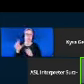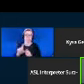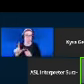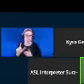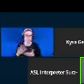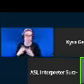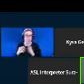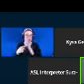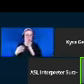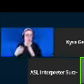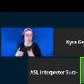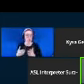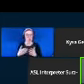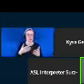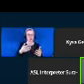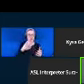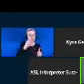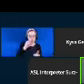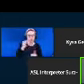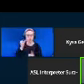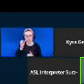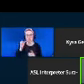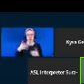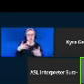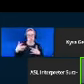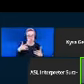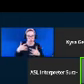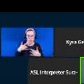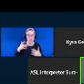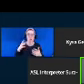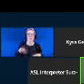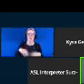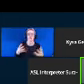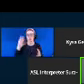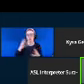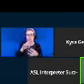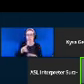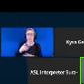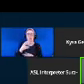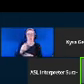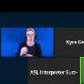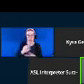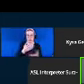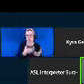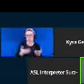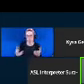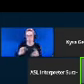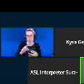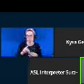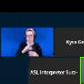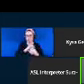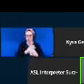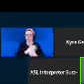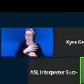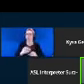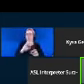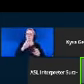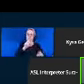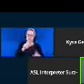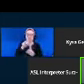receive concerns from stakeholders, provide information on DHS protection resources, and respond to questions. And